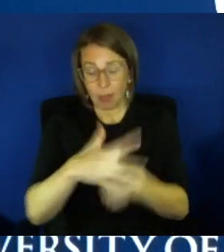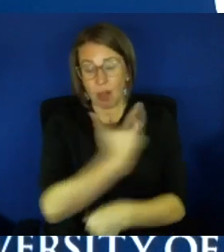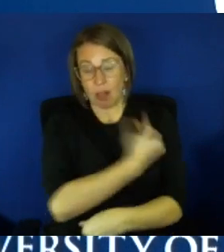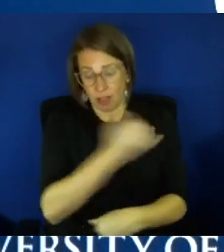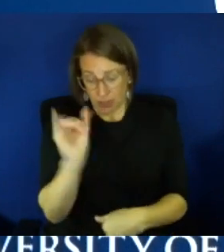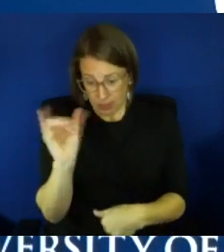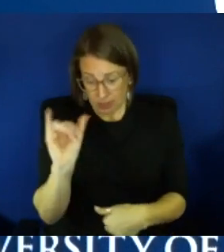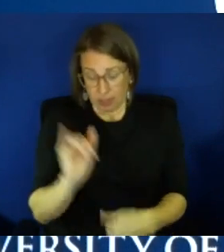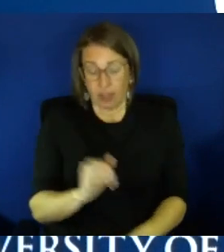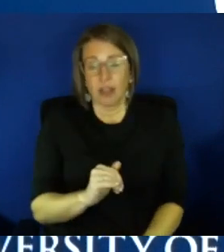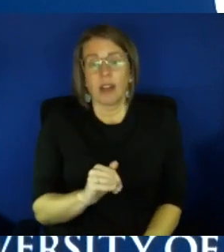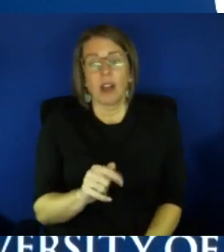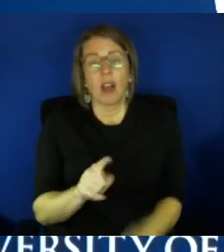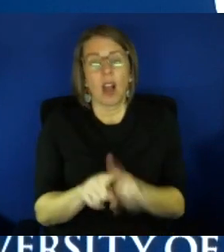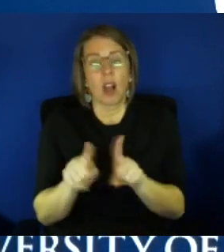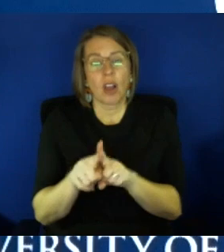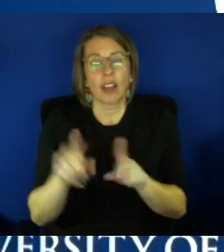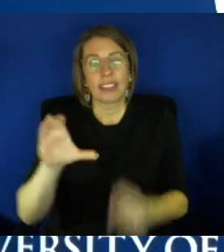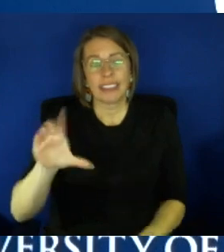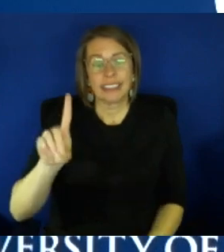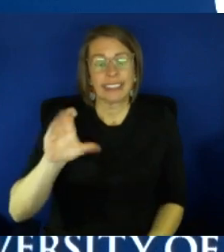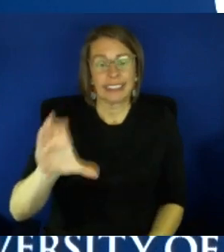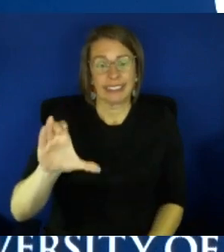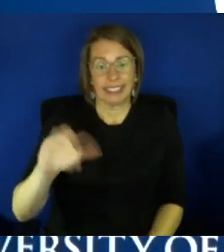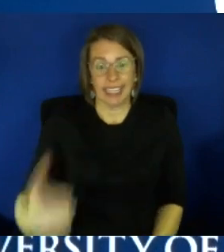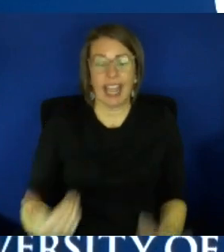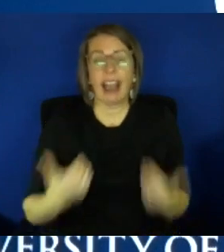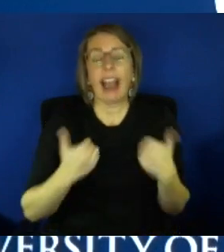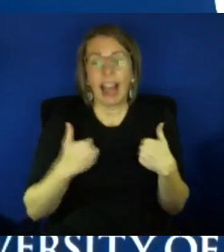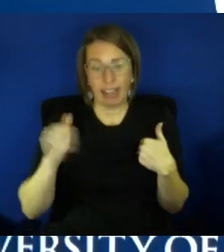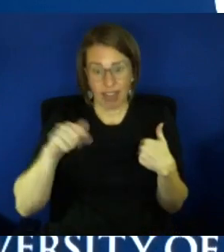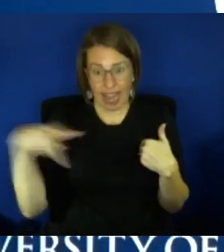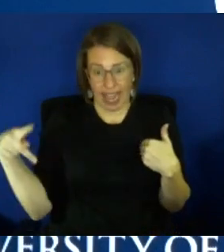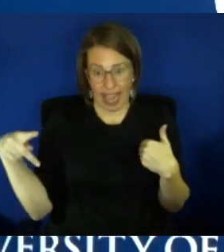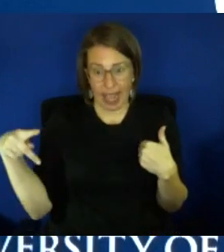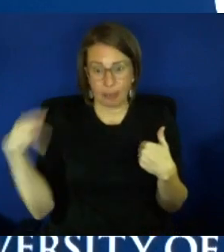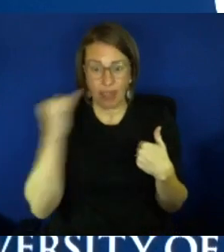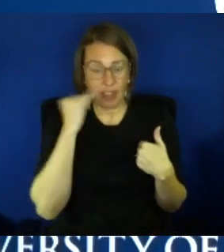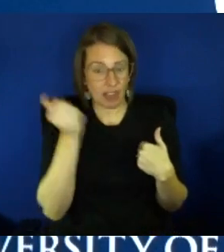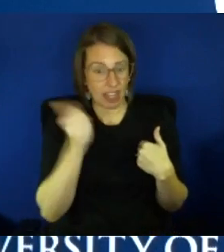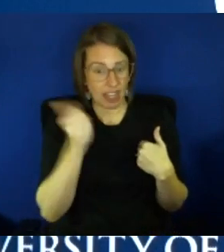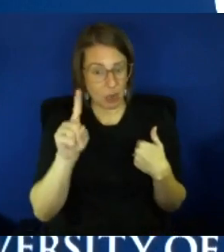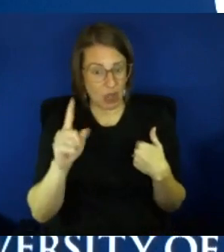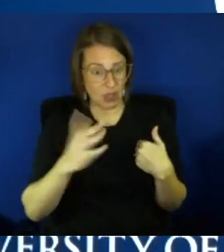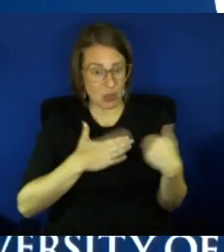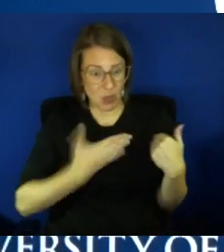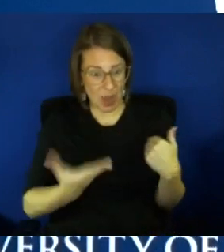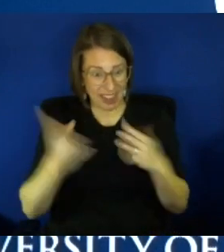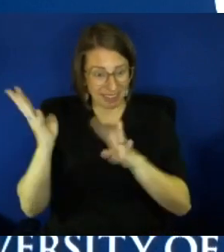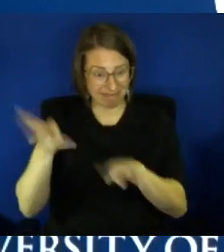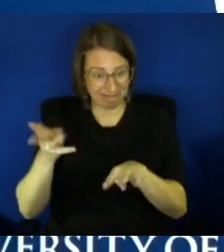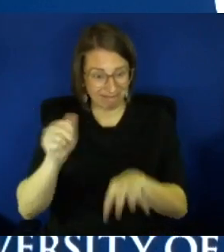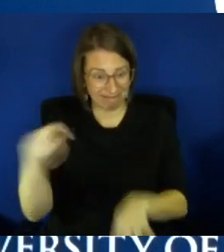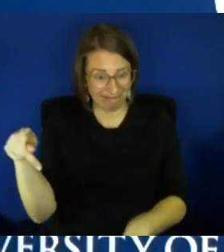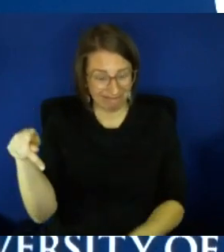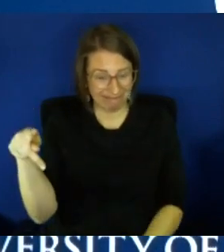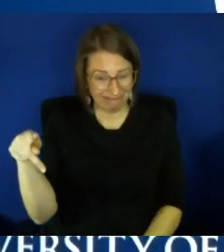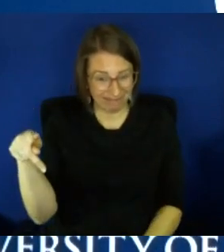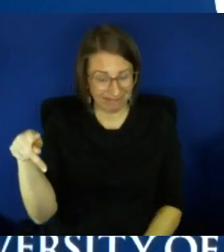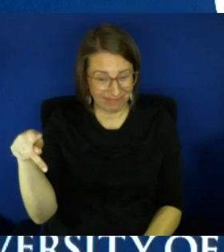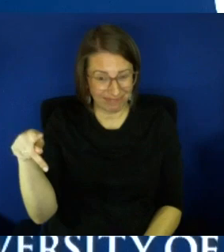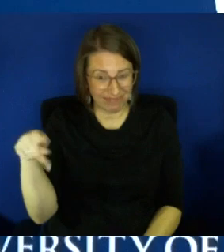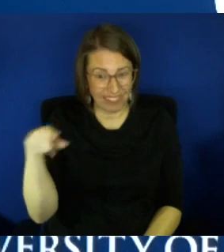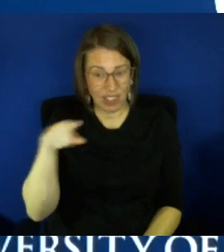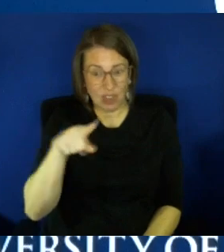like to kind of point out, CDC does have an app. If anybody is willing to go do that, just download an app, and you can